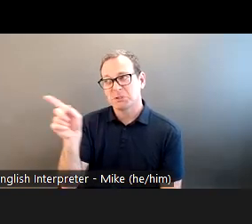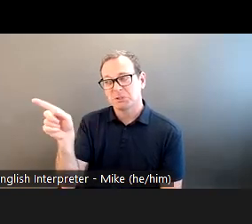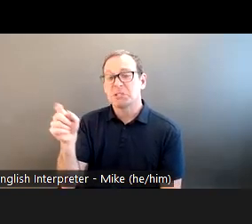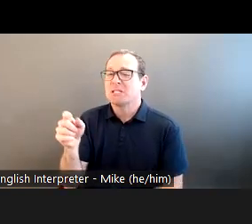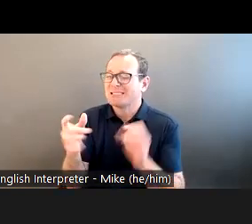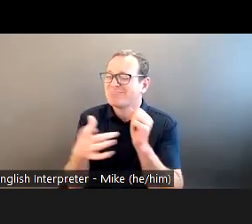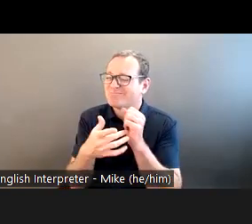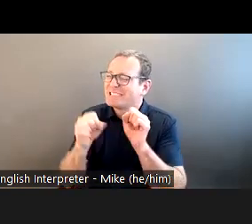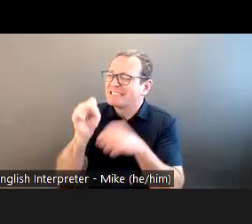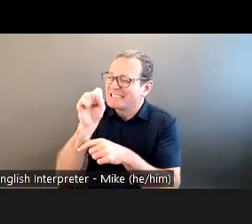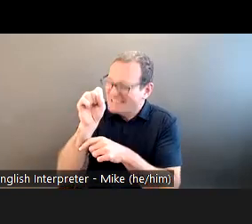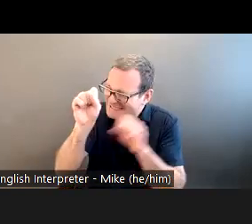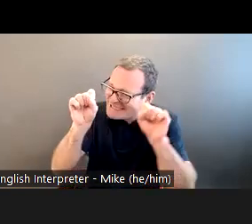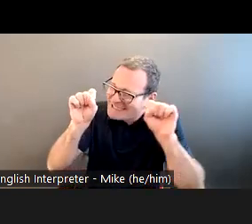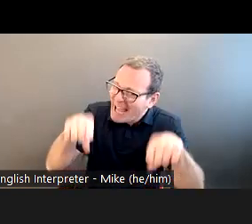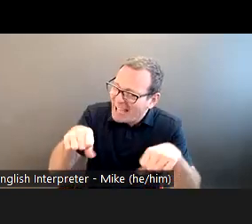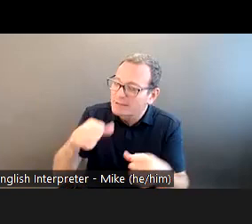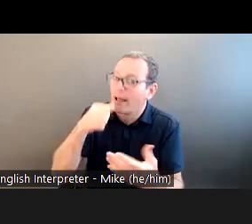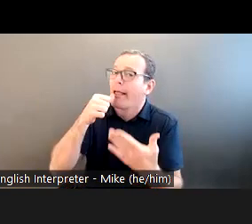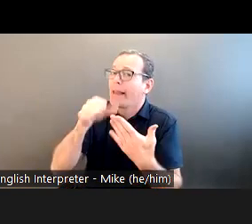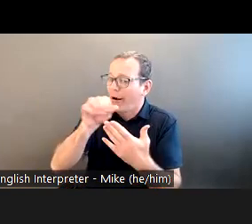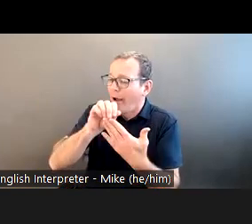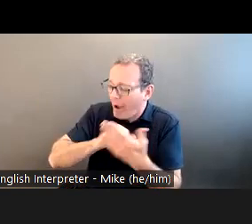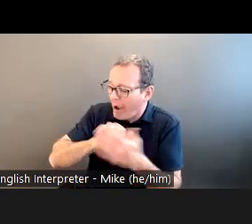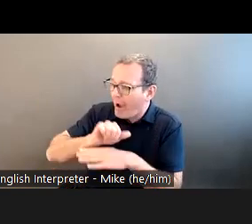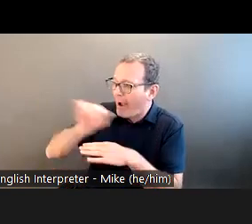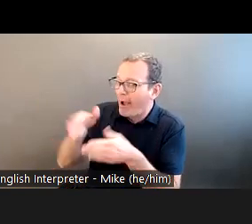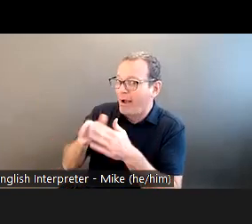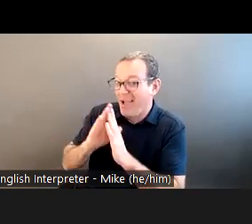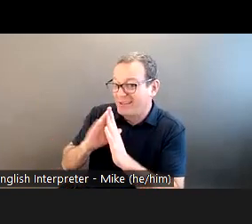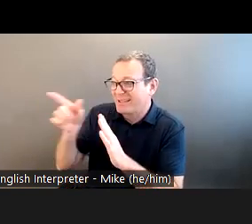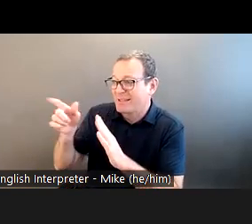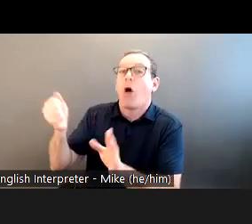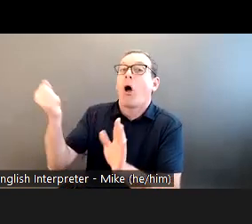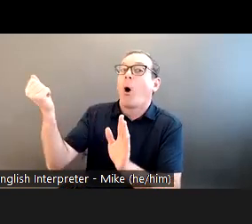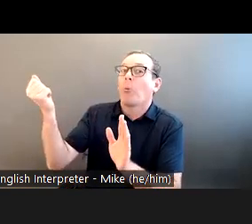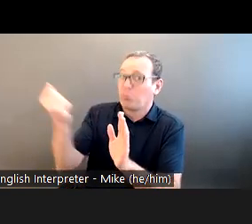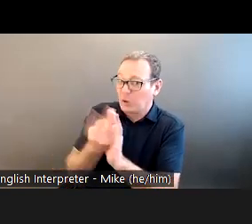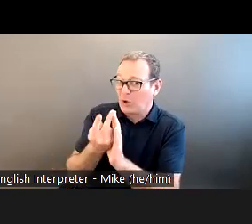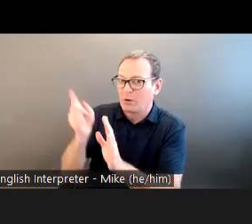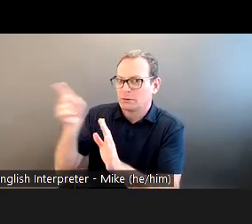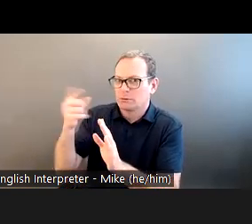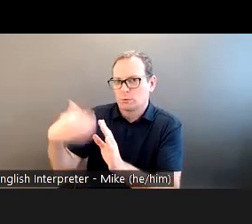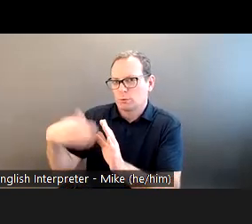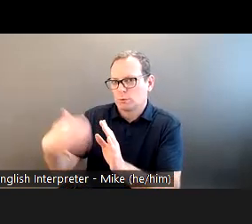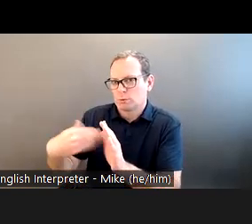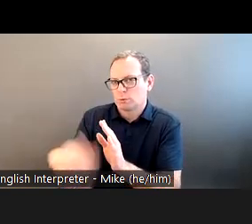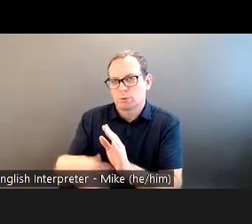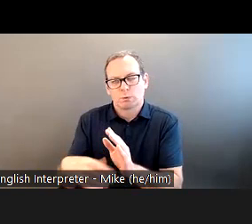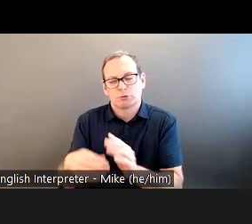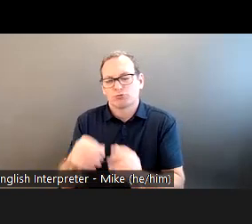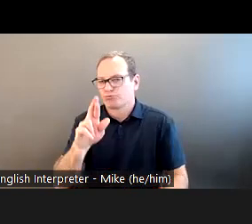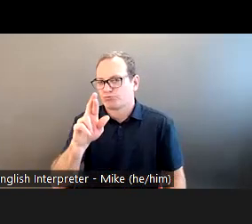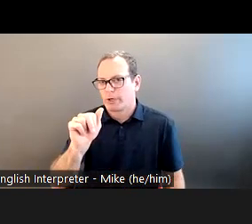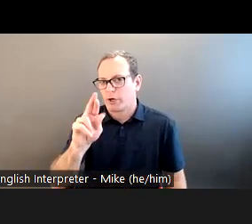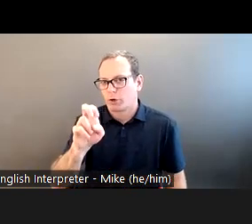in writing in advance. I don't know what they look at for that, but I can tell you it is very, very, very rare. So do